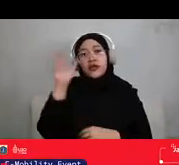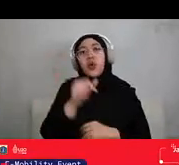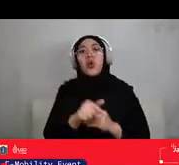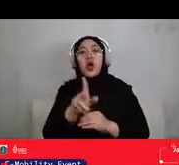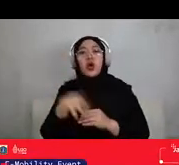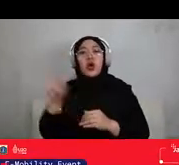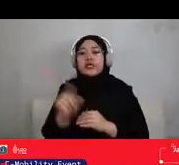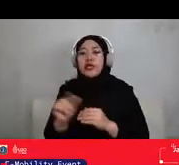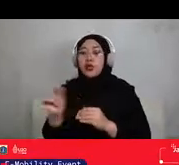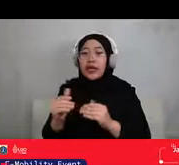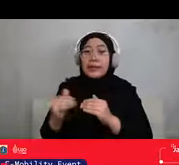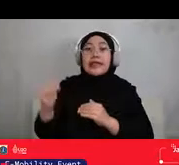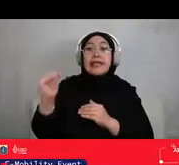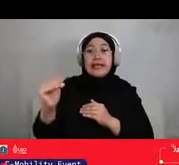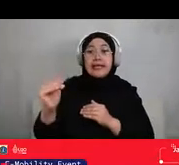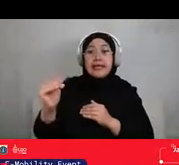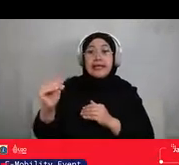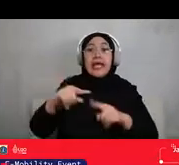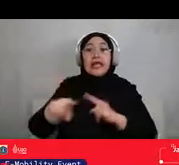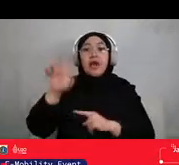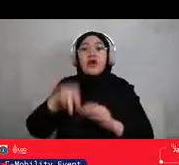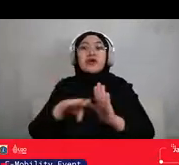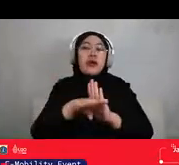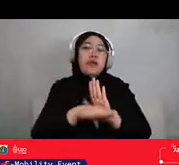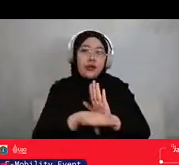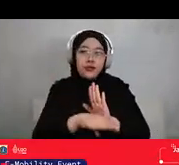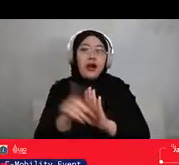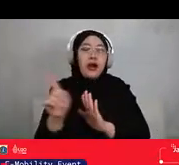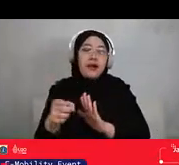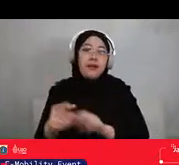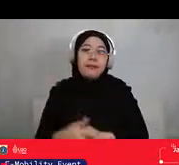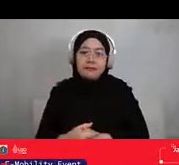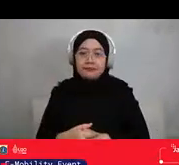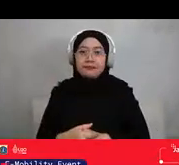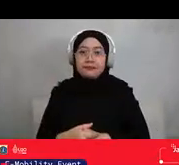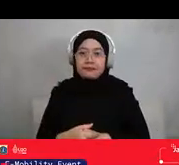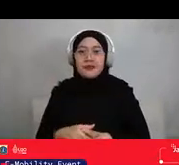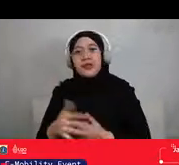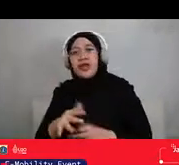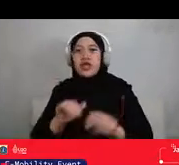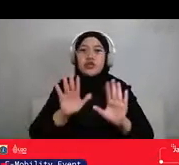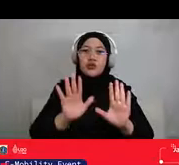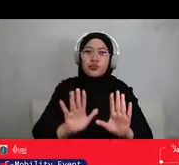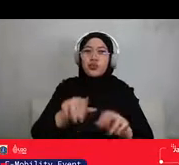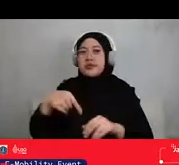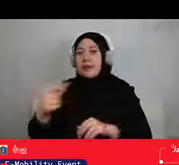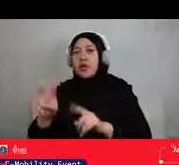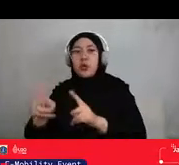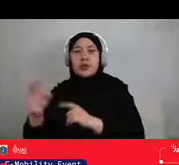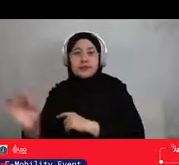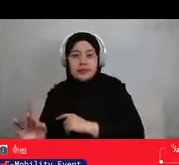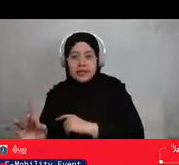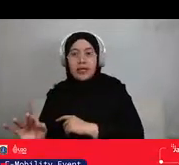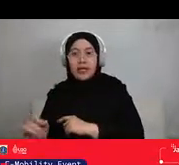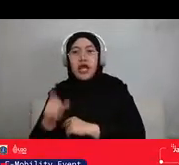equity requirement from the operator, it is almost 10 to 12 times for the electric bus as compared to the diesel bus. So this